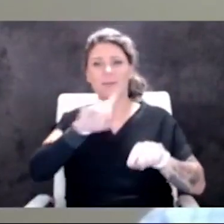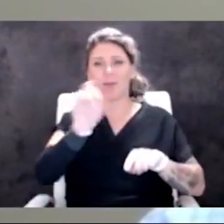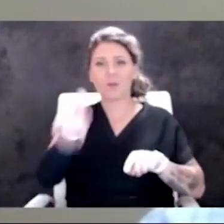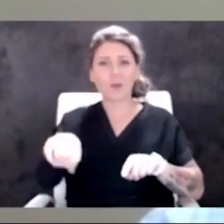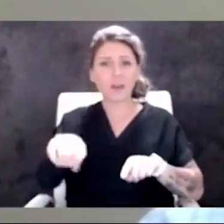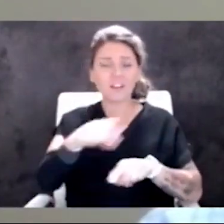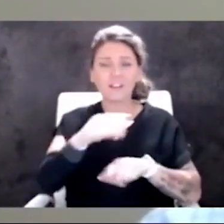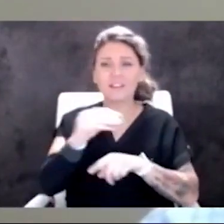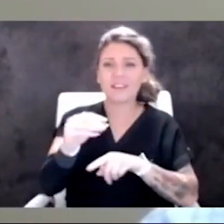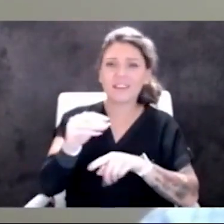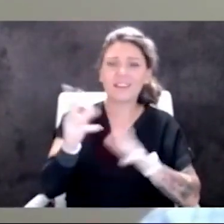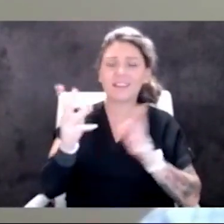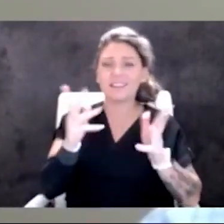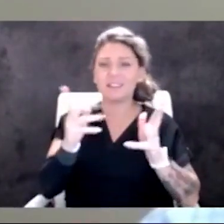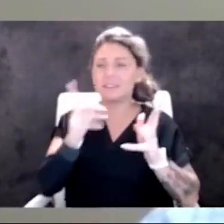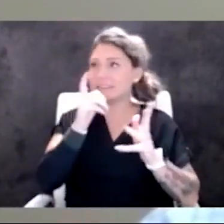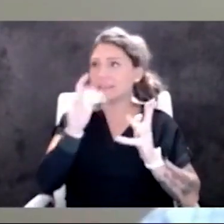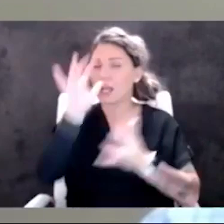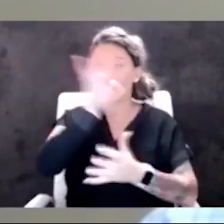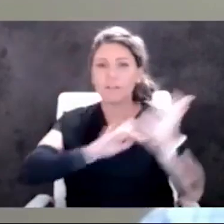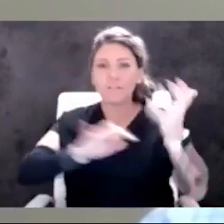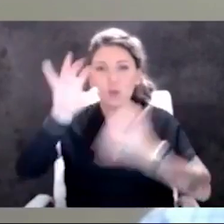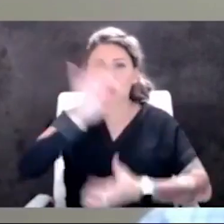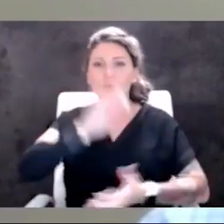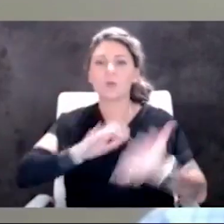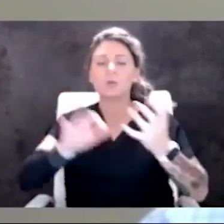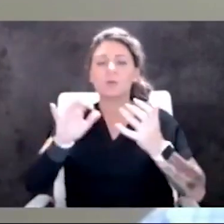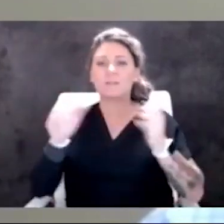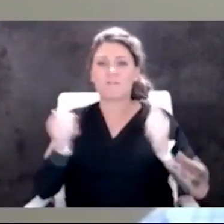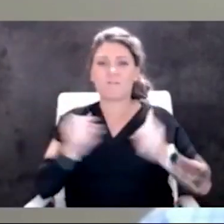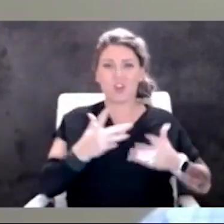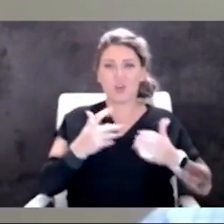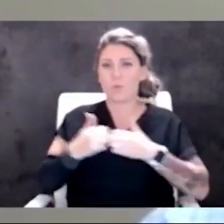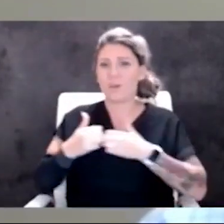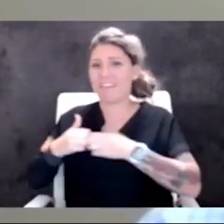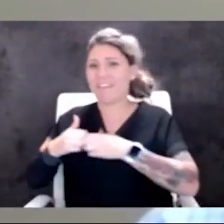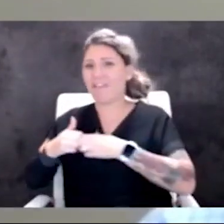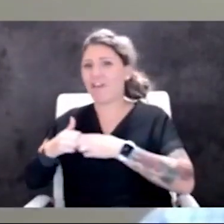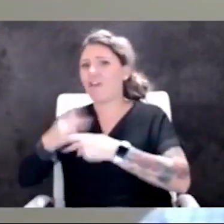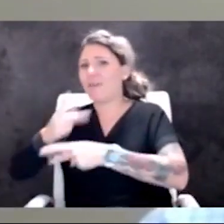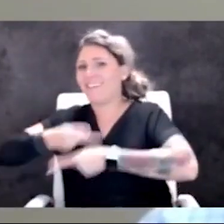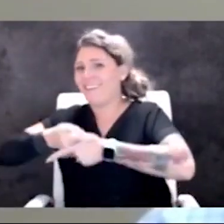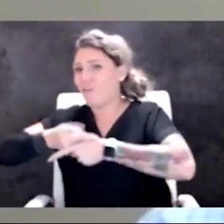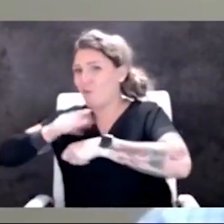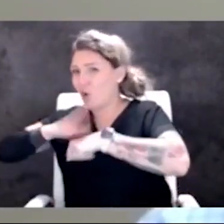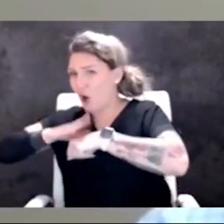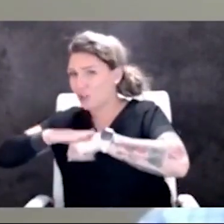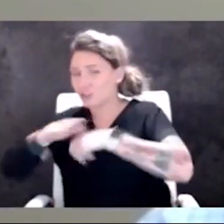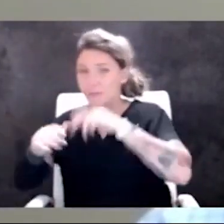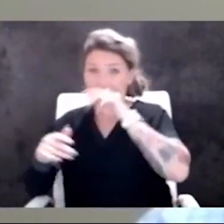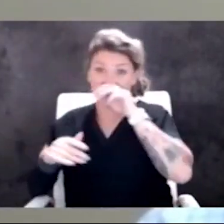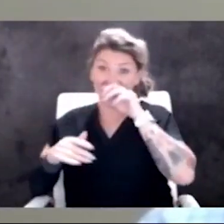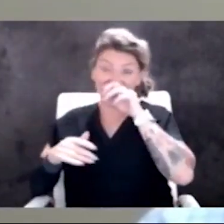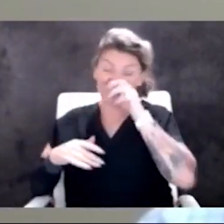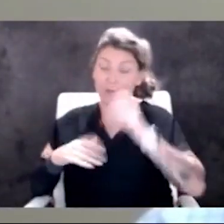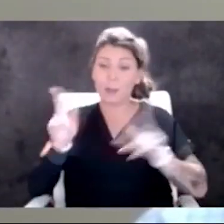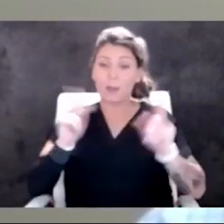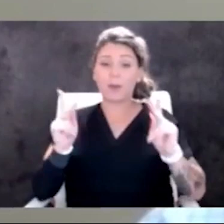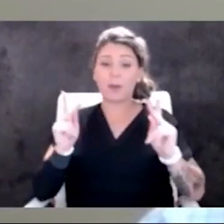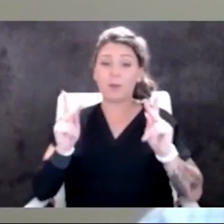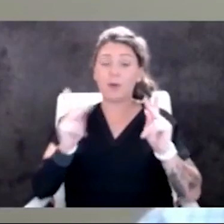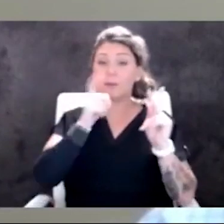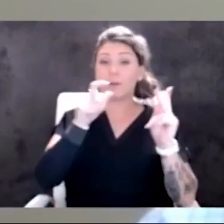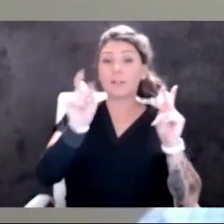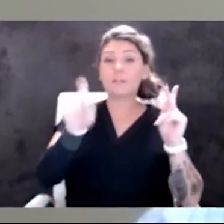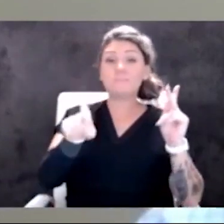not confuse fear with caution. And I think as vaccinated people, we're not necessarily